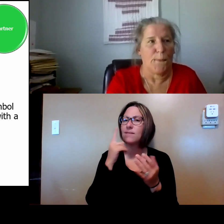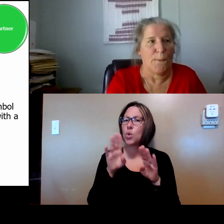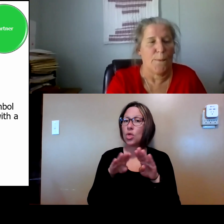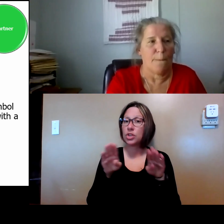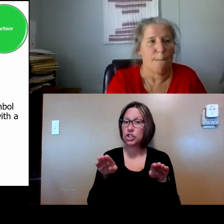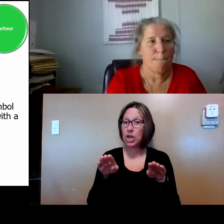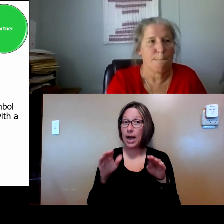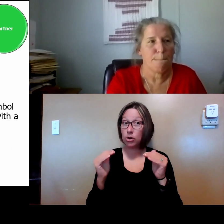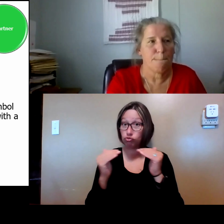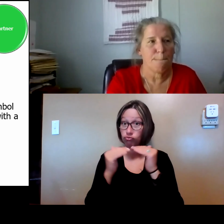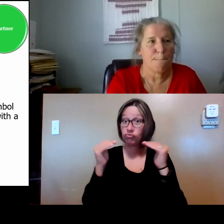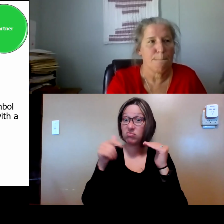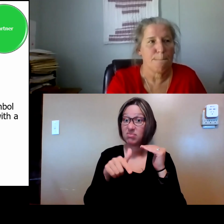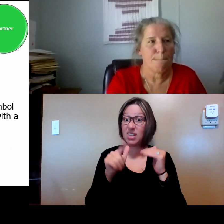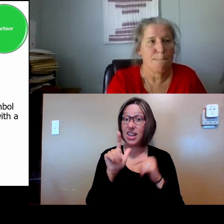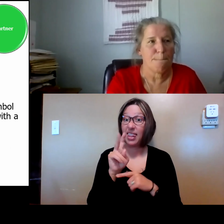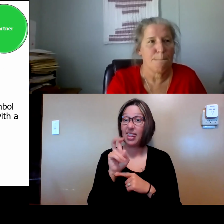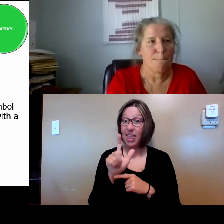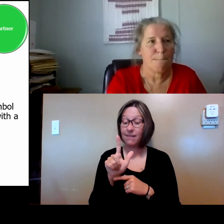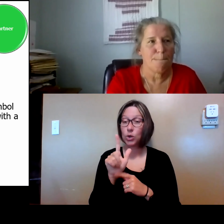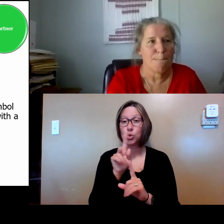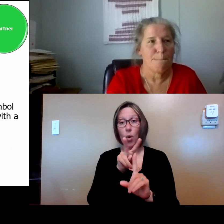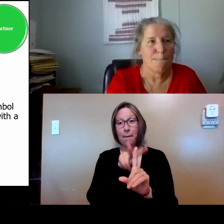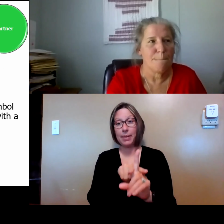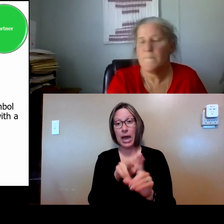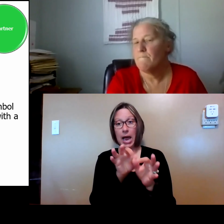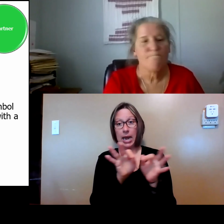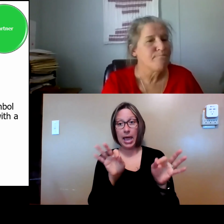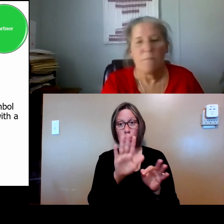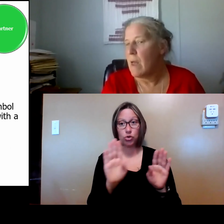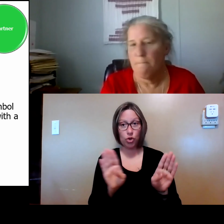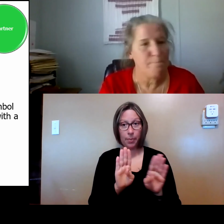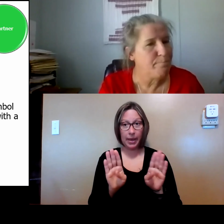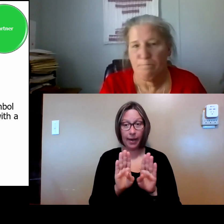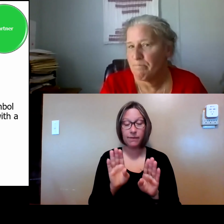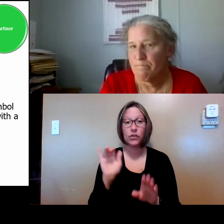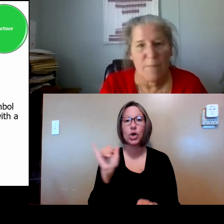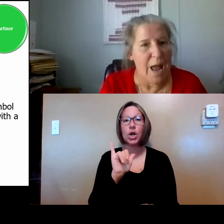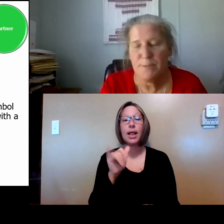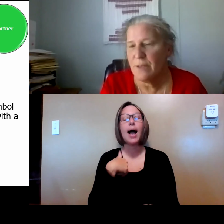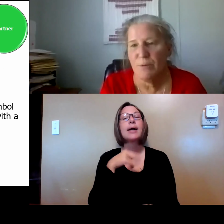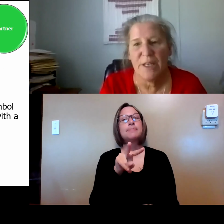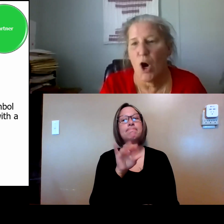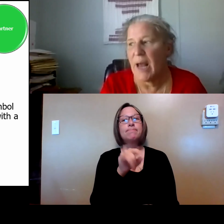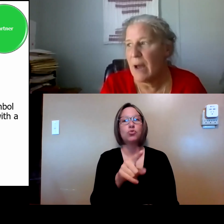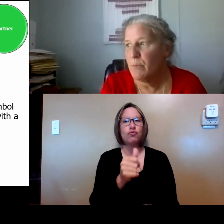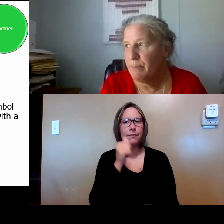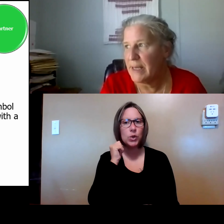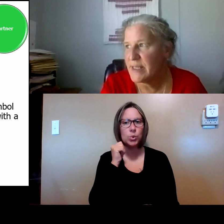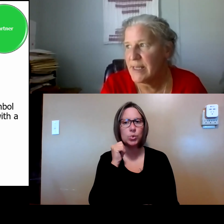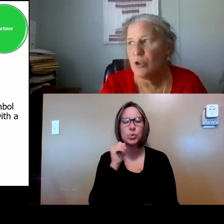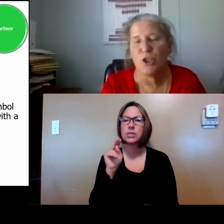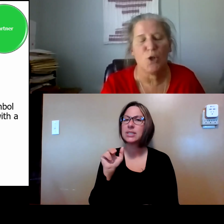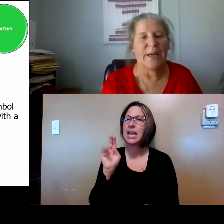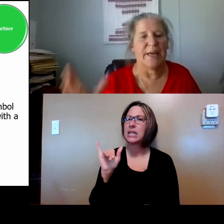level to begin to apply language to their behaviors, like acknowledging that they are refusing? Absolutely not. I would